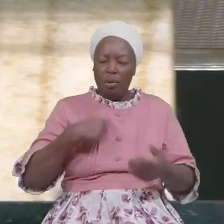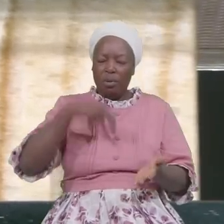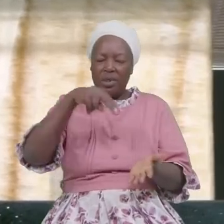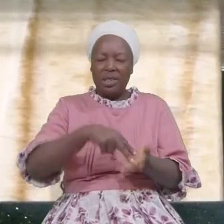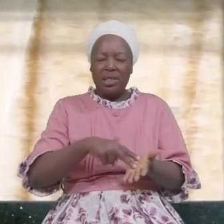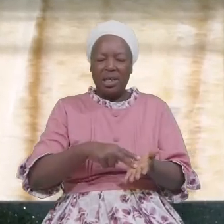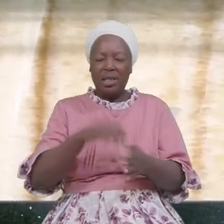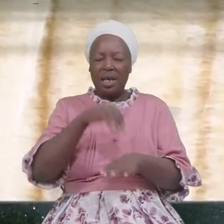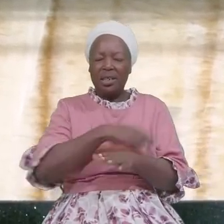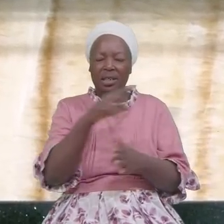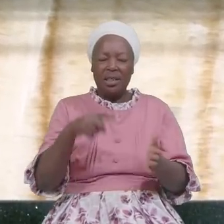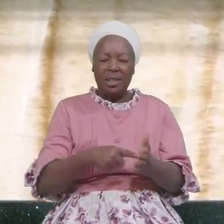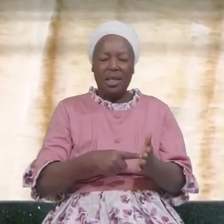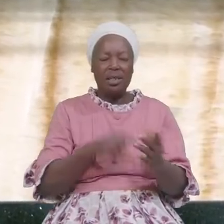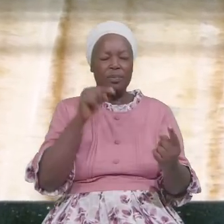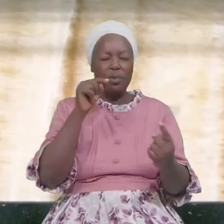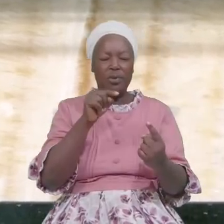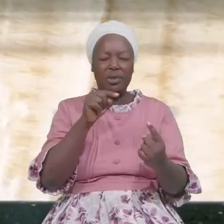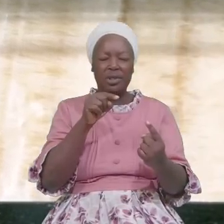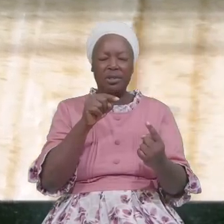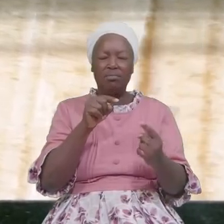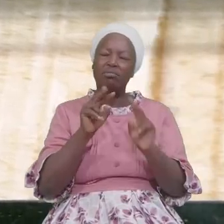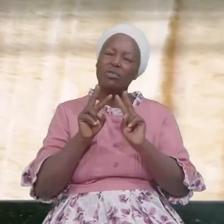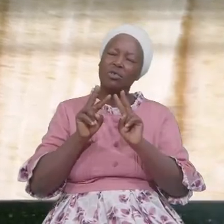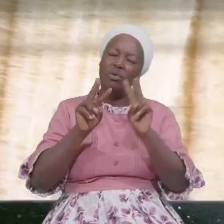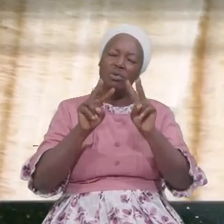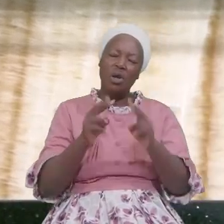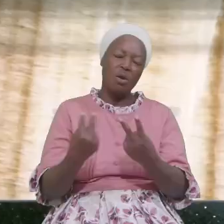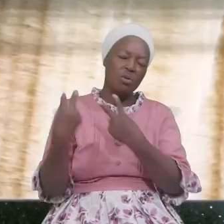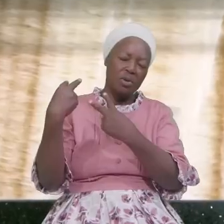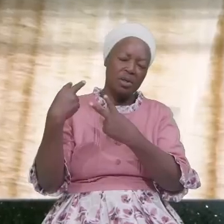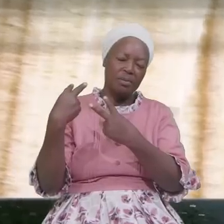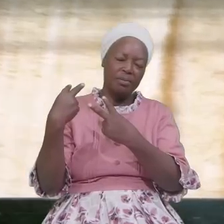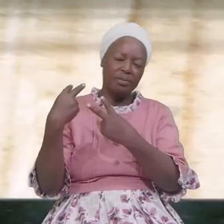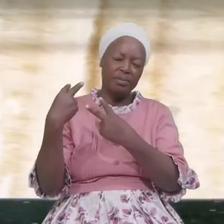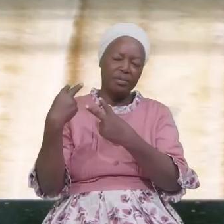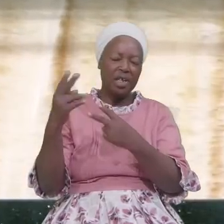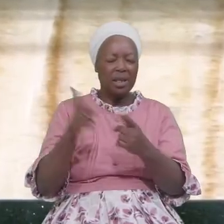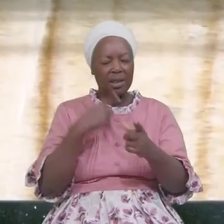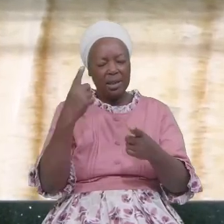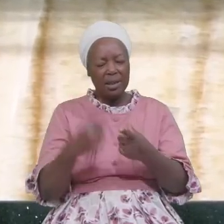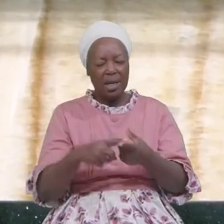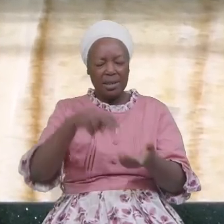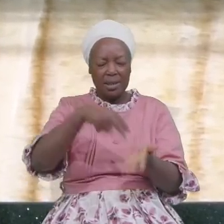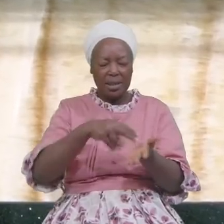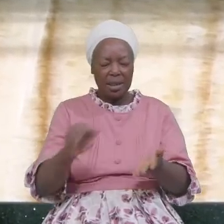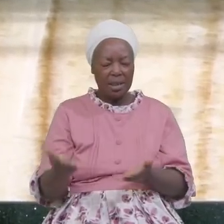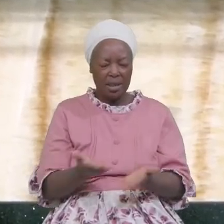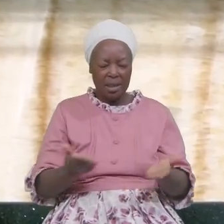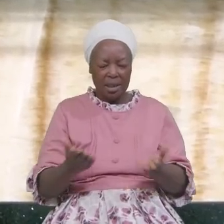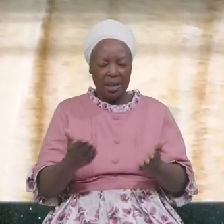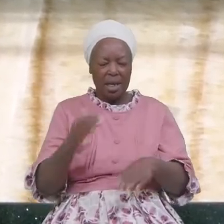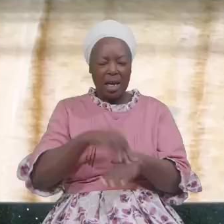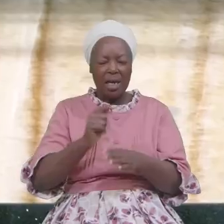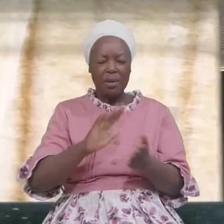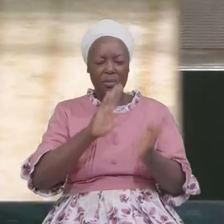at this point, looking back, then standing here at the